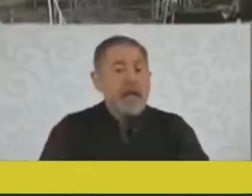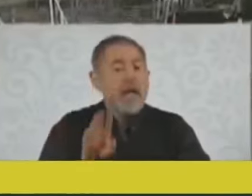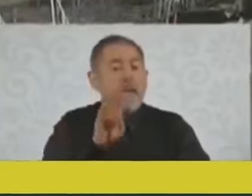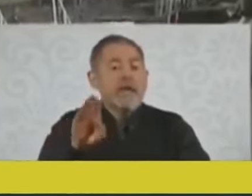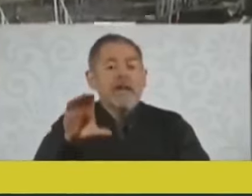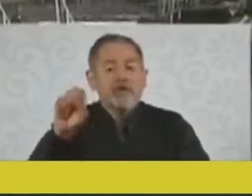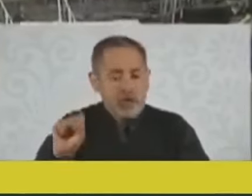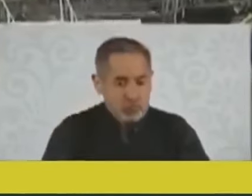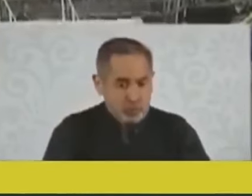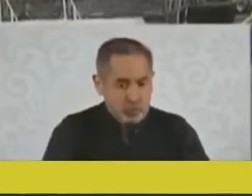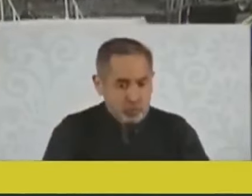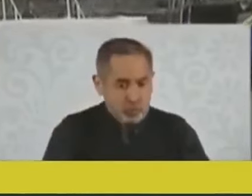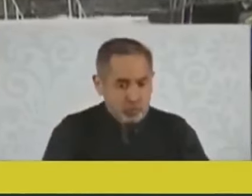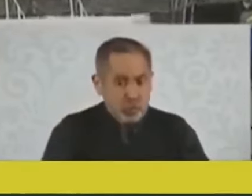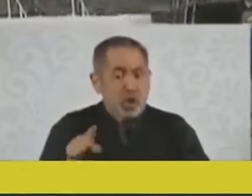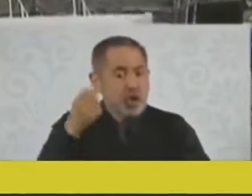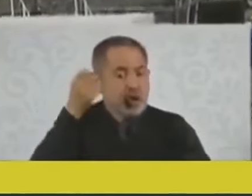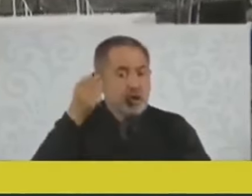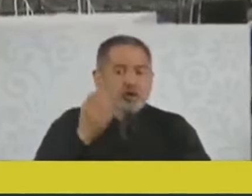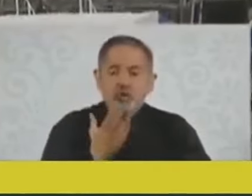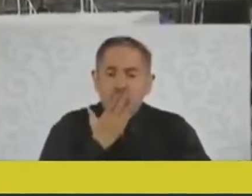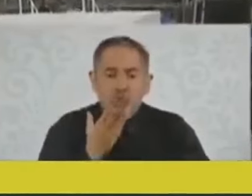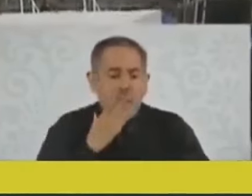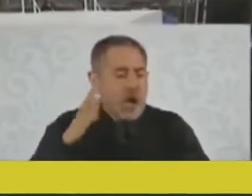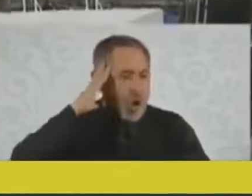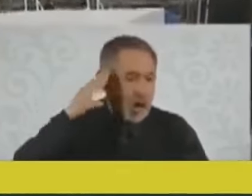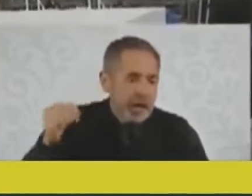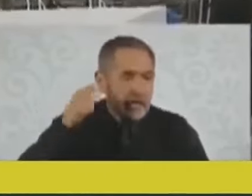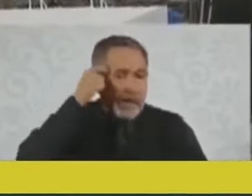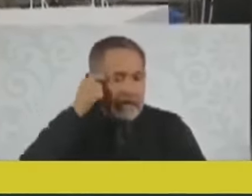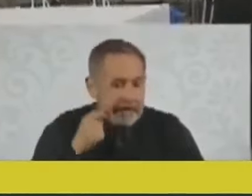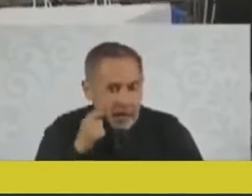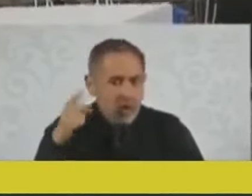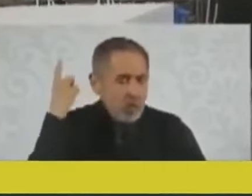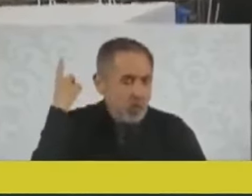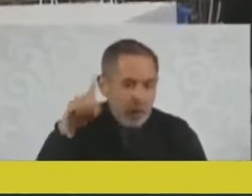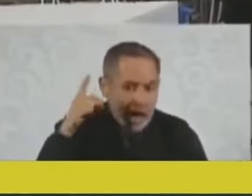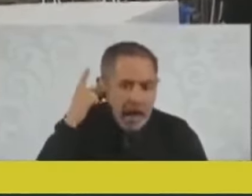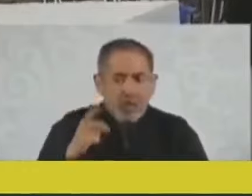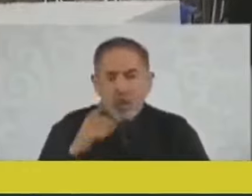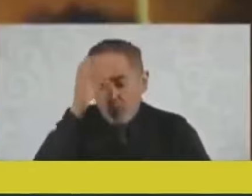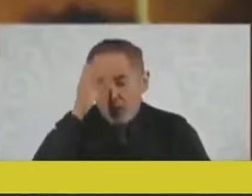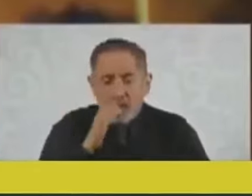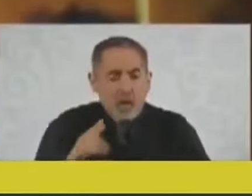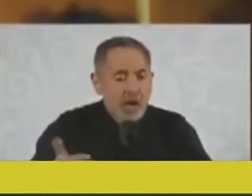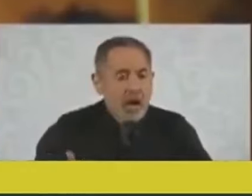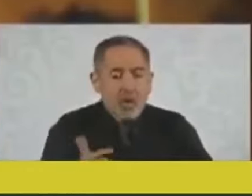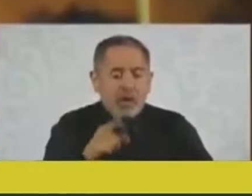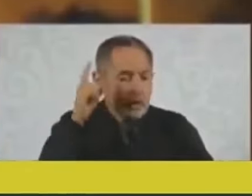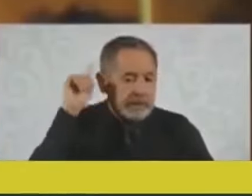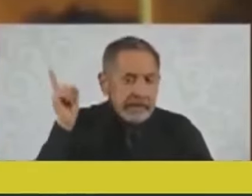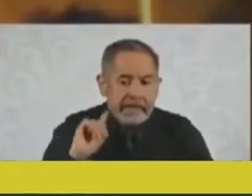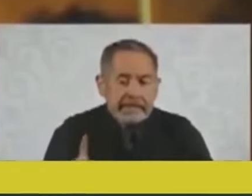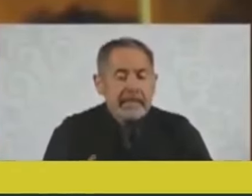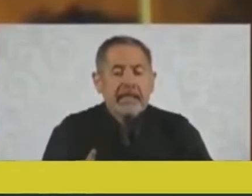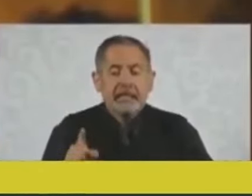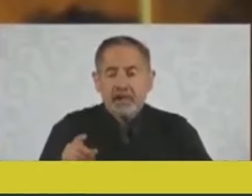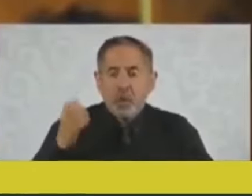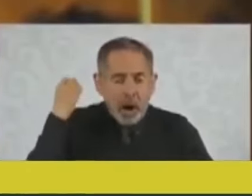Baja California, South Baja California, Sonora, Colima, Guerrero, Durango, Coahuila,